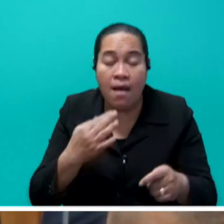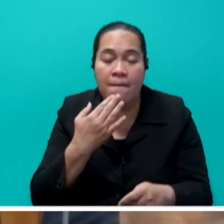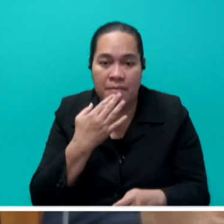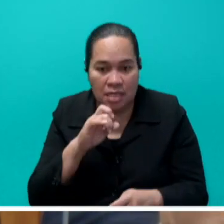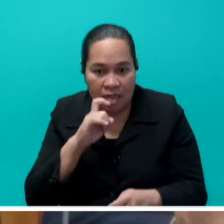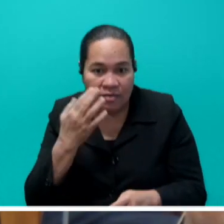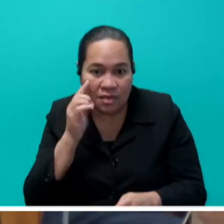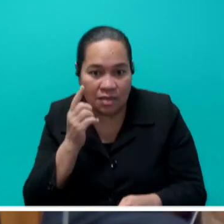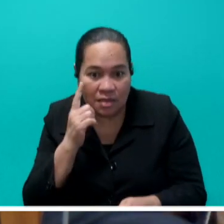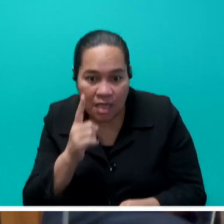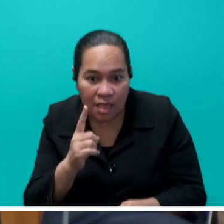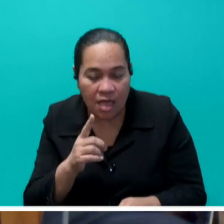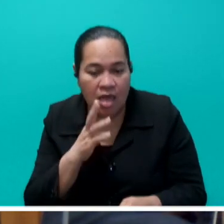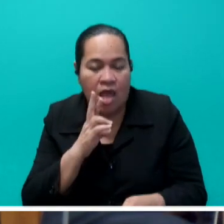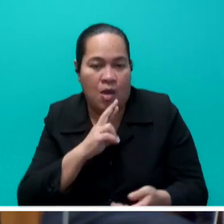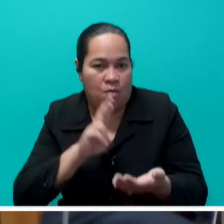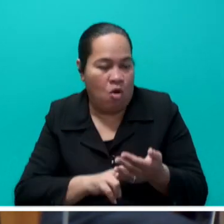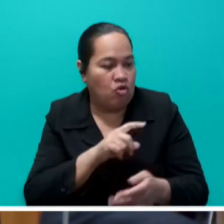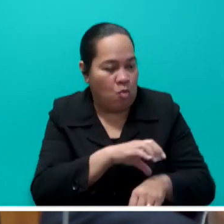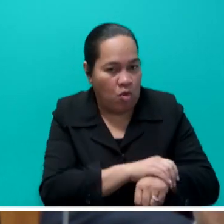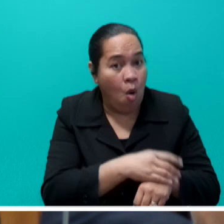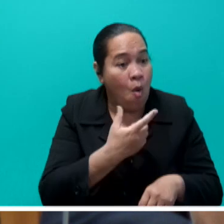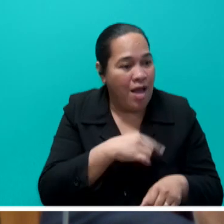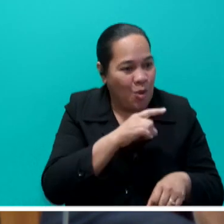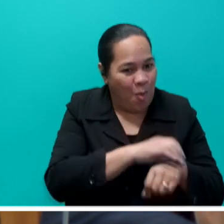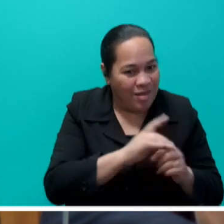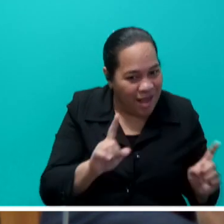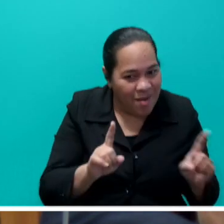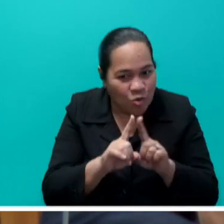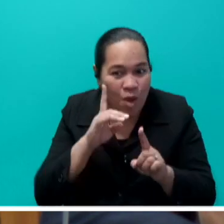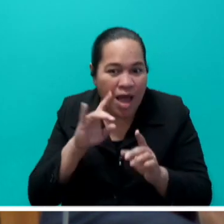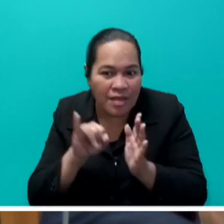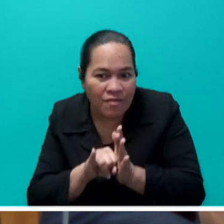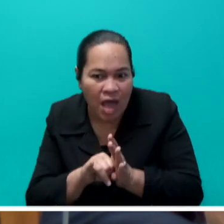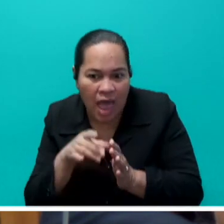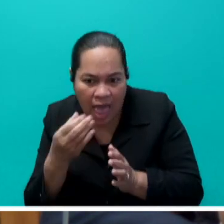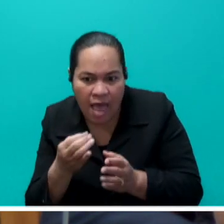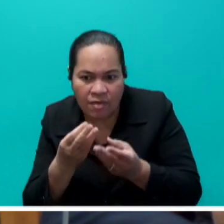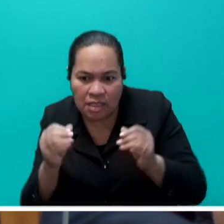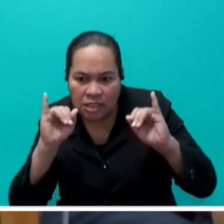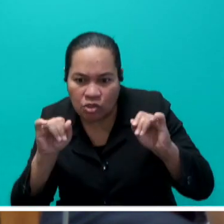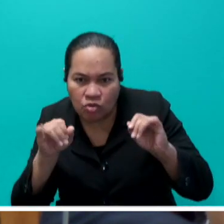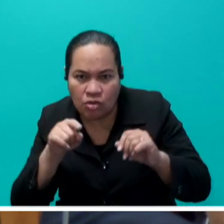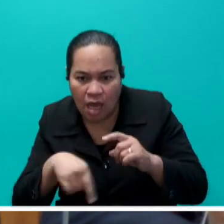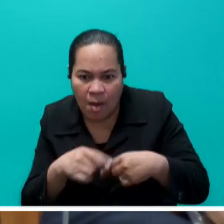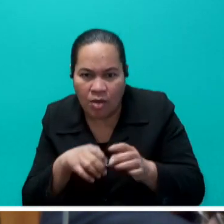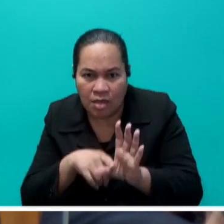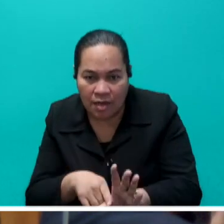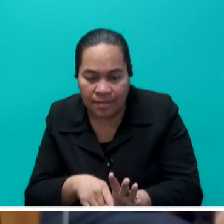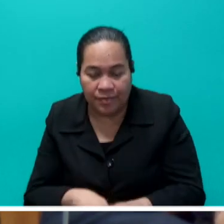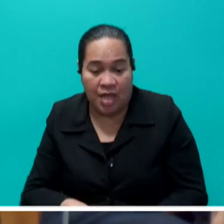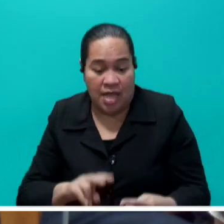allows the police to work collaboratively with the community to identify and address issues. Secondly is what we call the